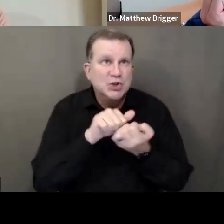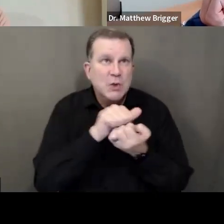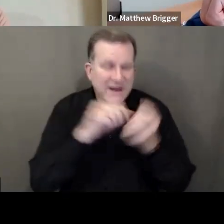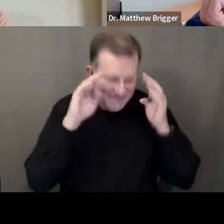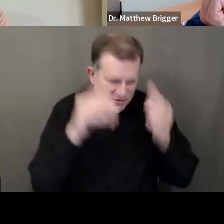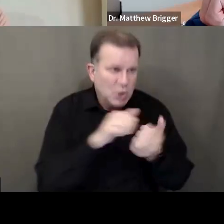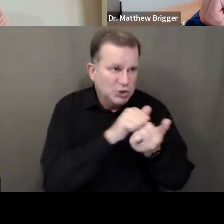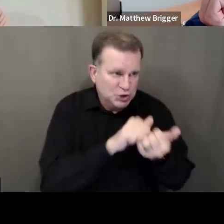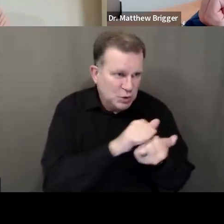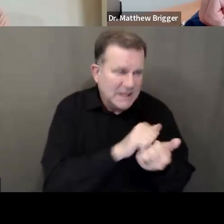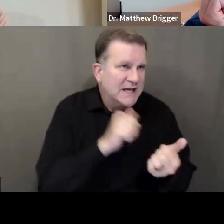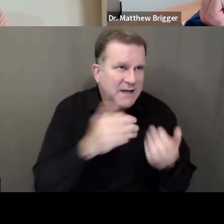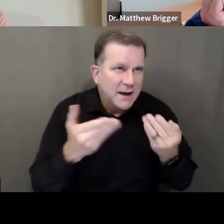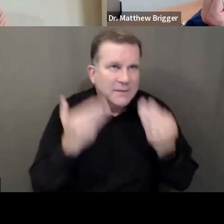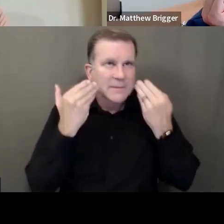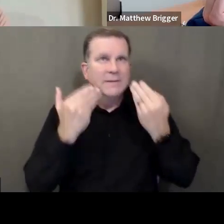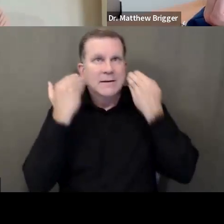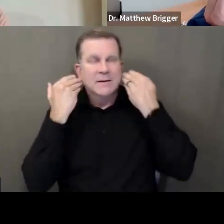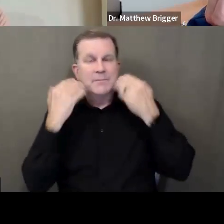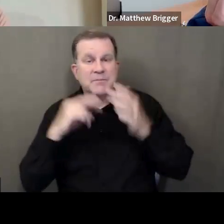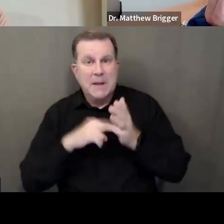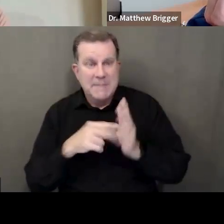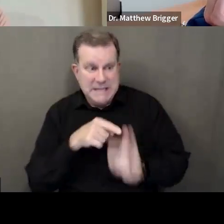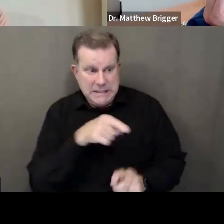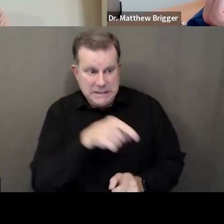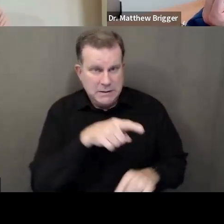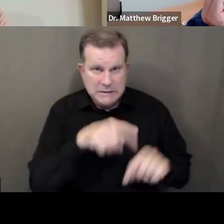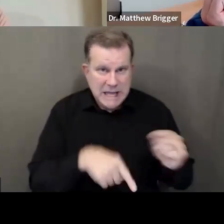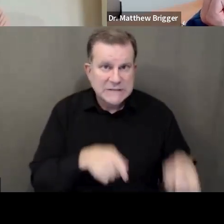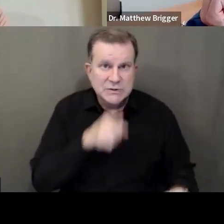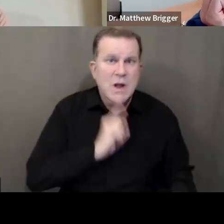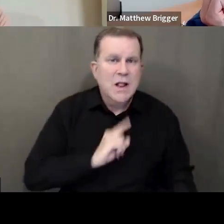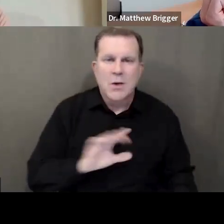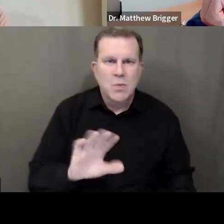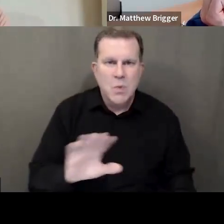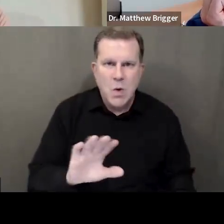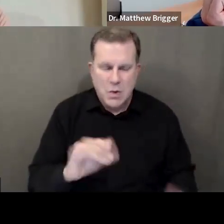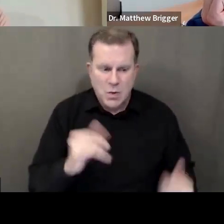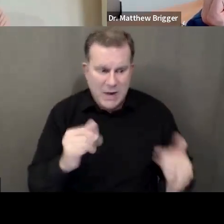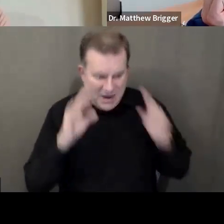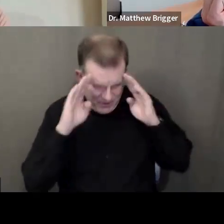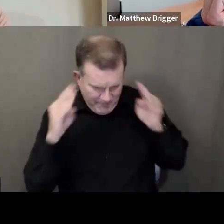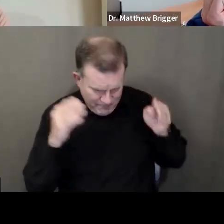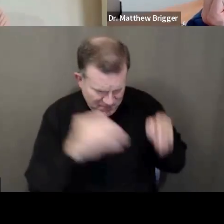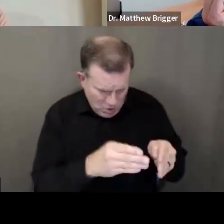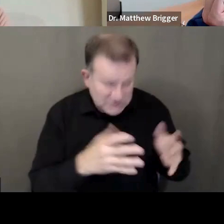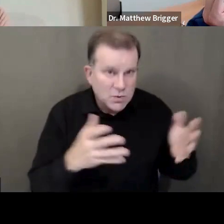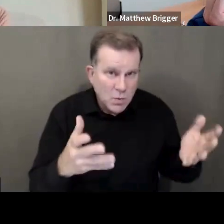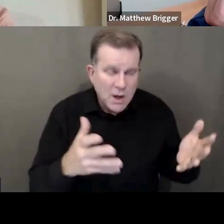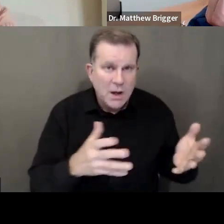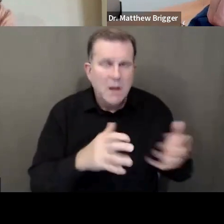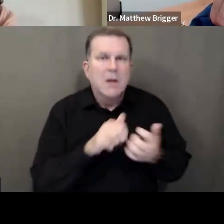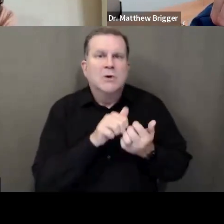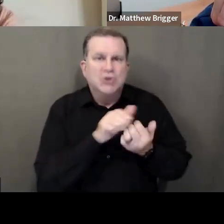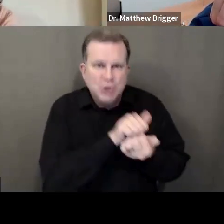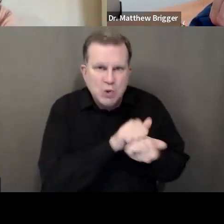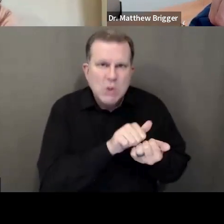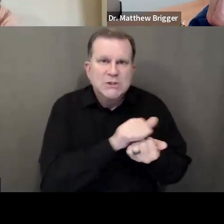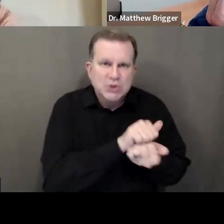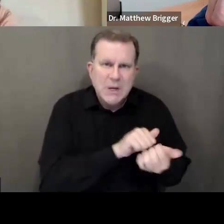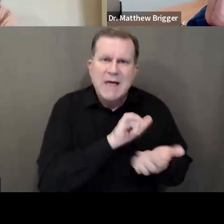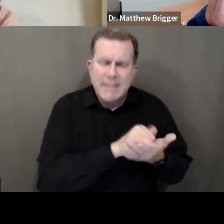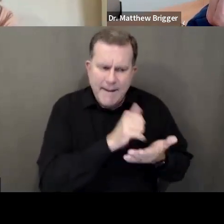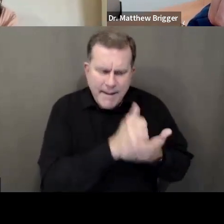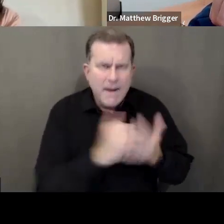doesn't mean he or he can't swallow. We're focusing on movement, which is great. It's helping jaw, it's helping our tongue, it's helping